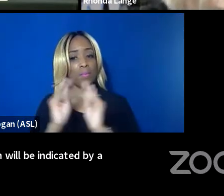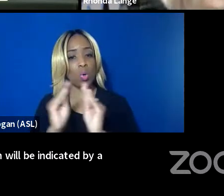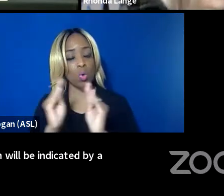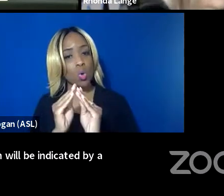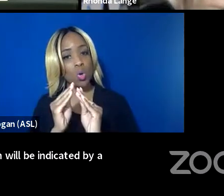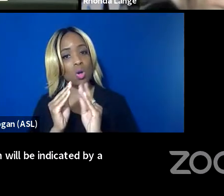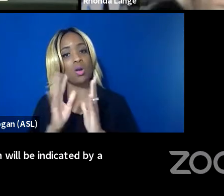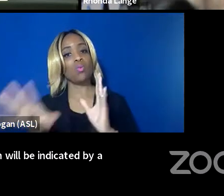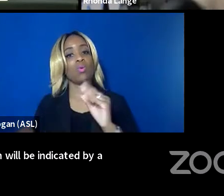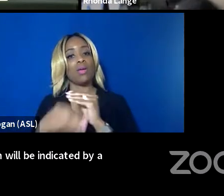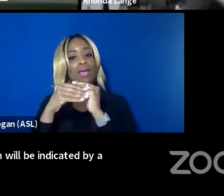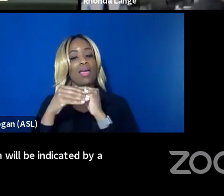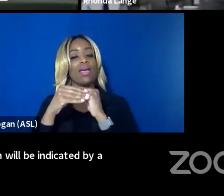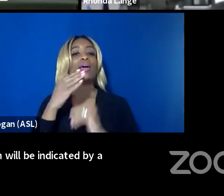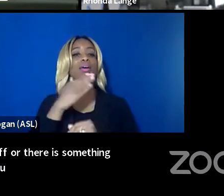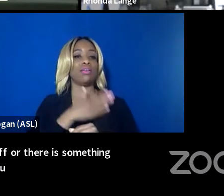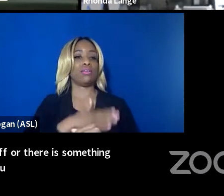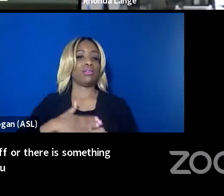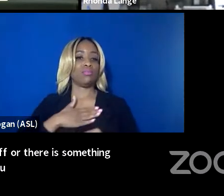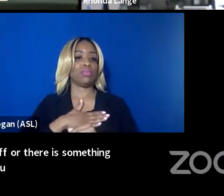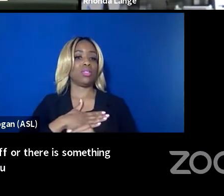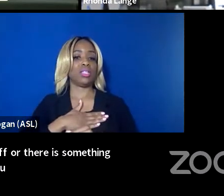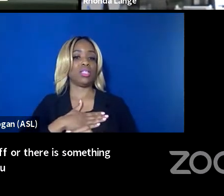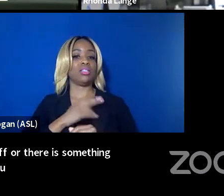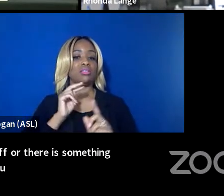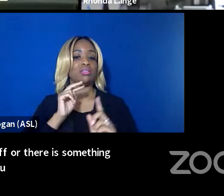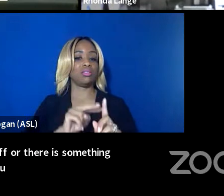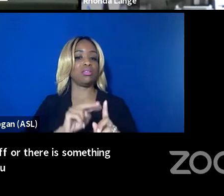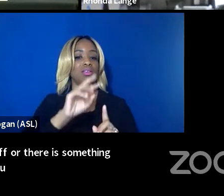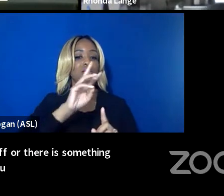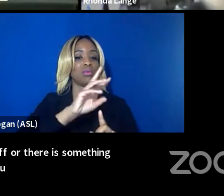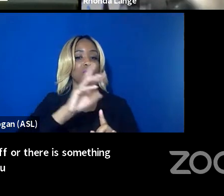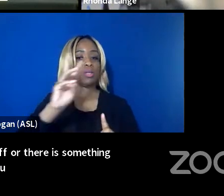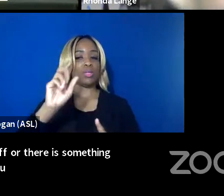would like to say, please do visit the website